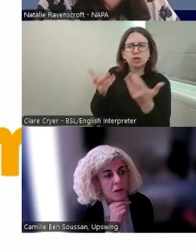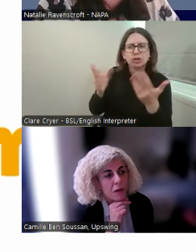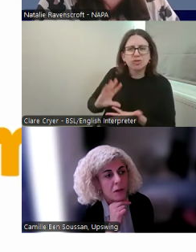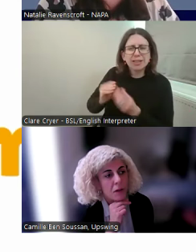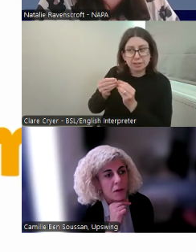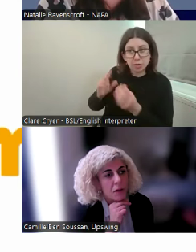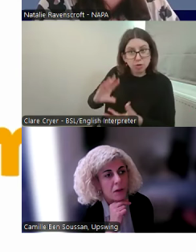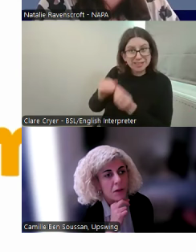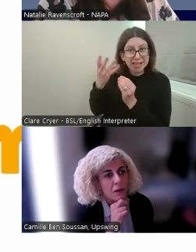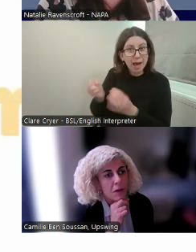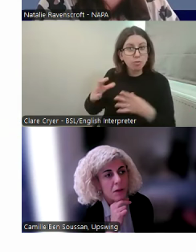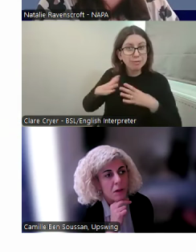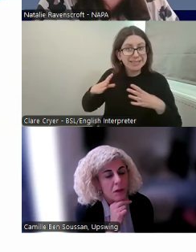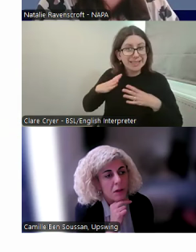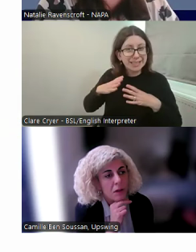already there.